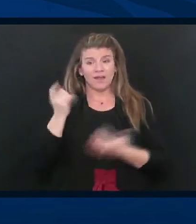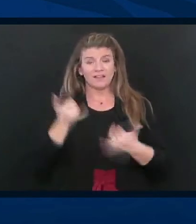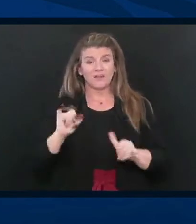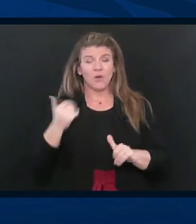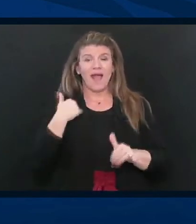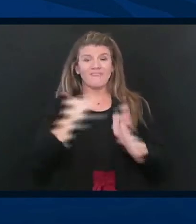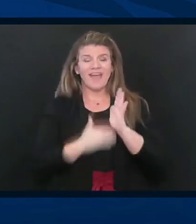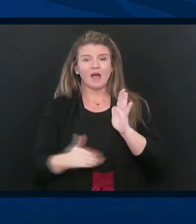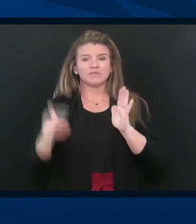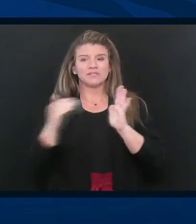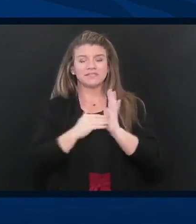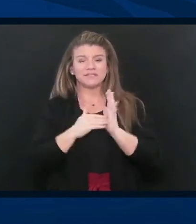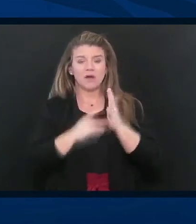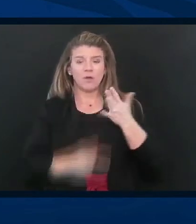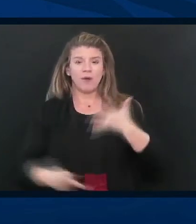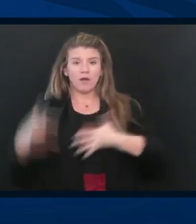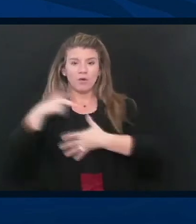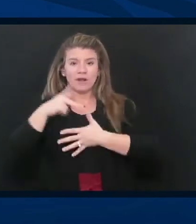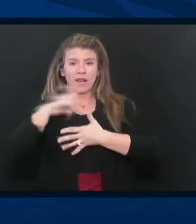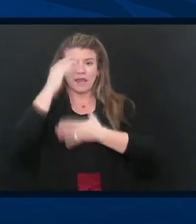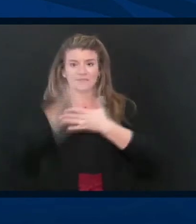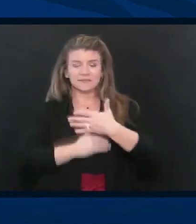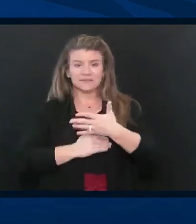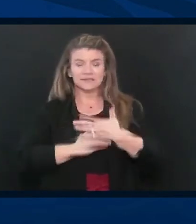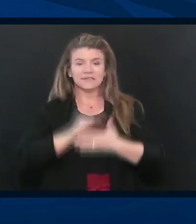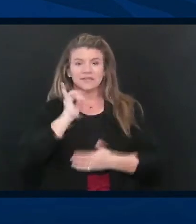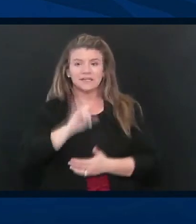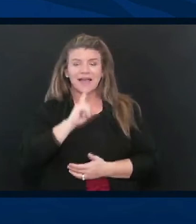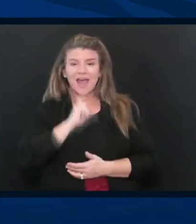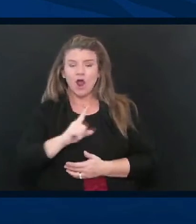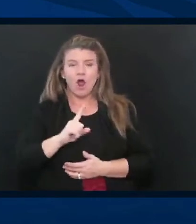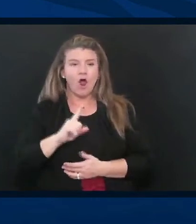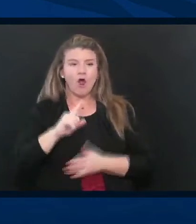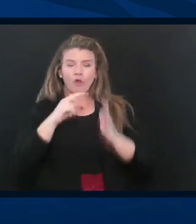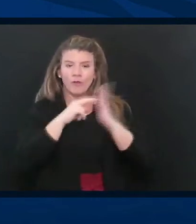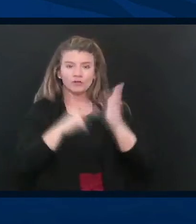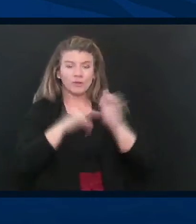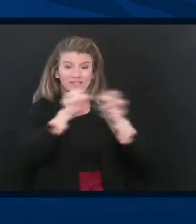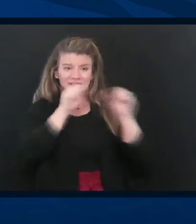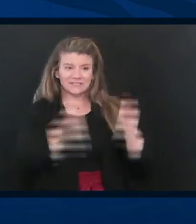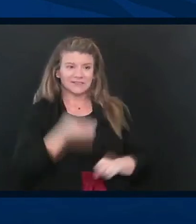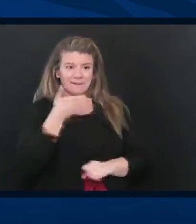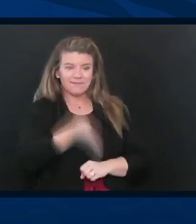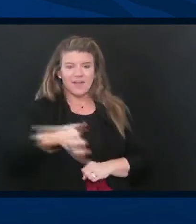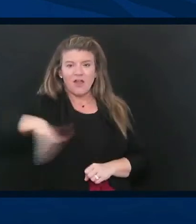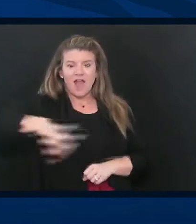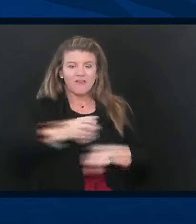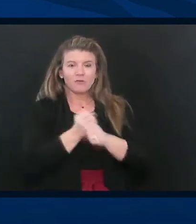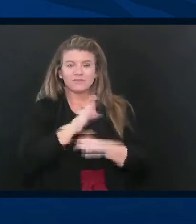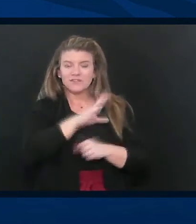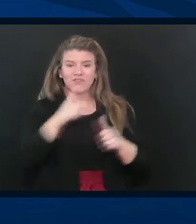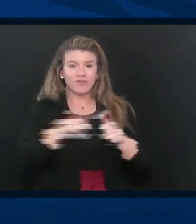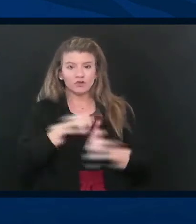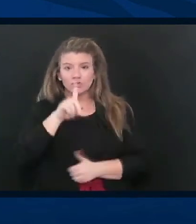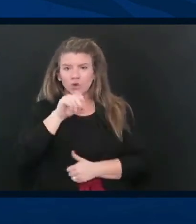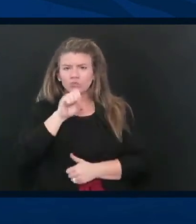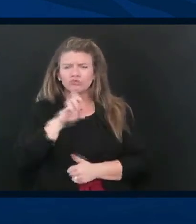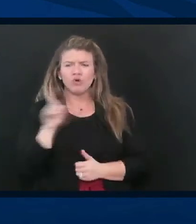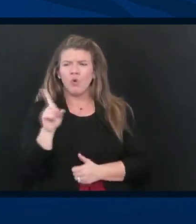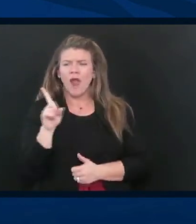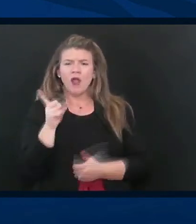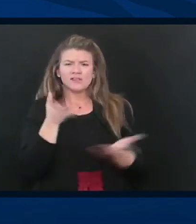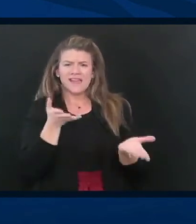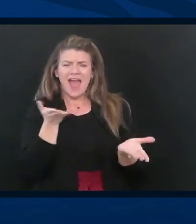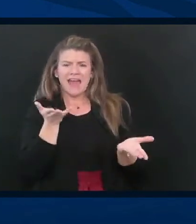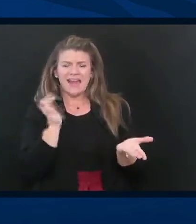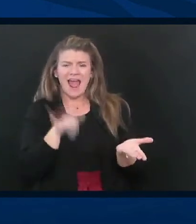thousands on priority list that were in the registration system that hadn't received a first dose. Where are we at? And